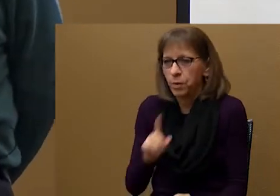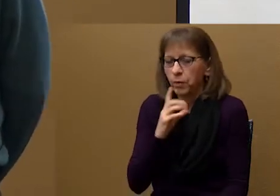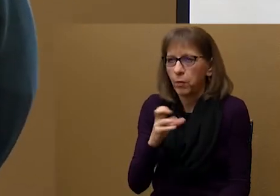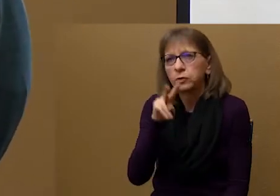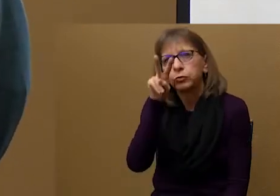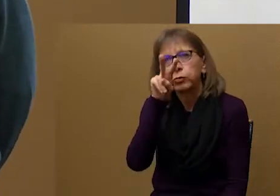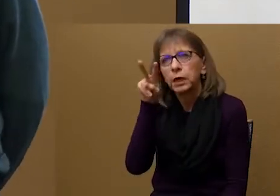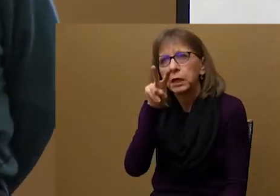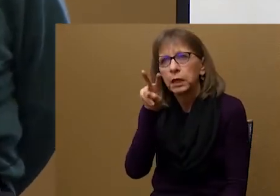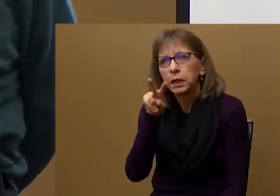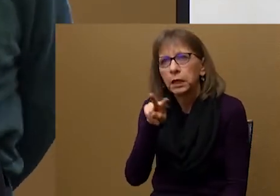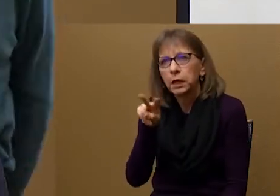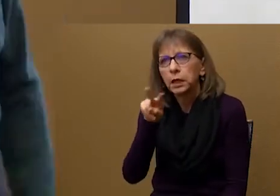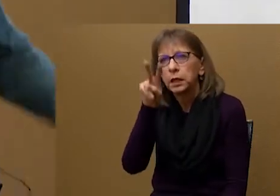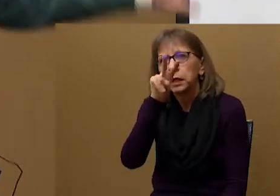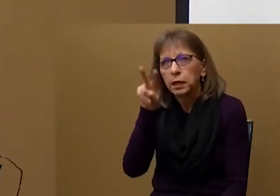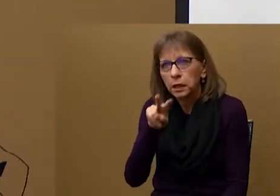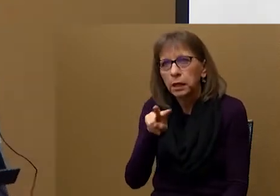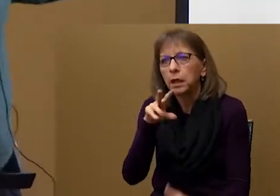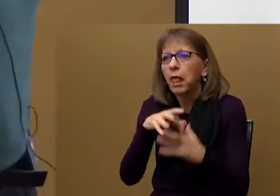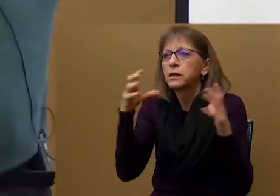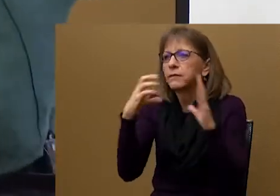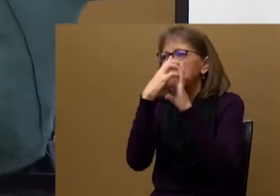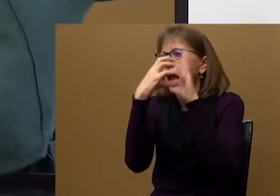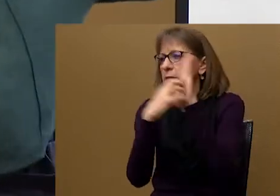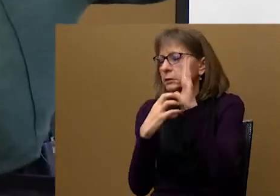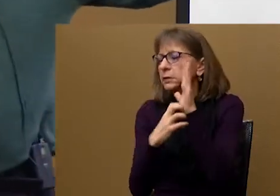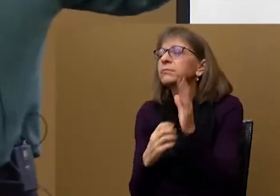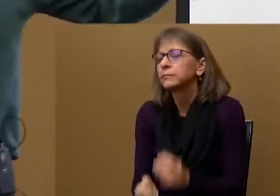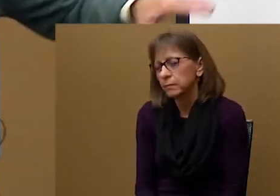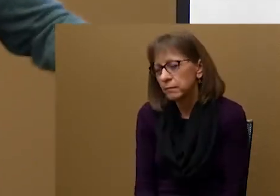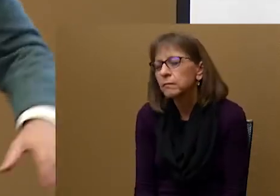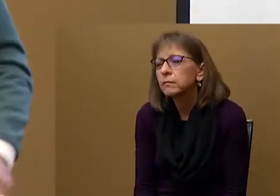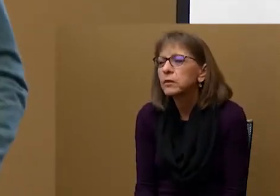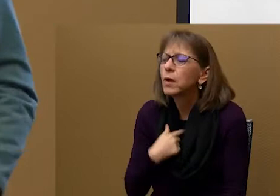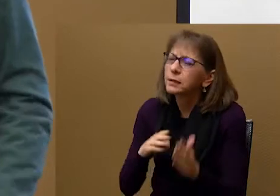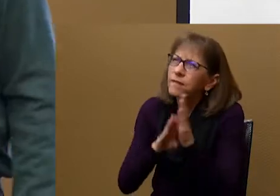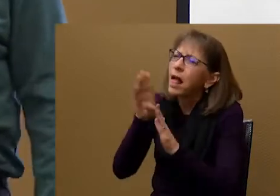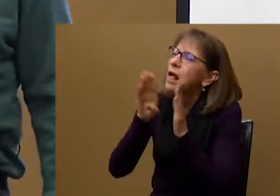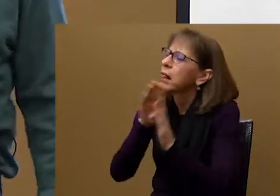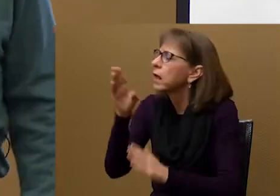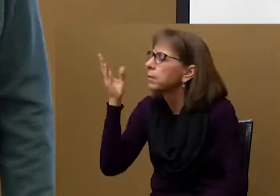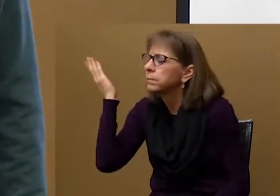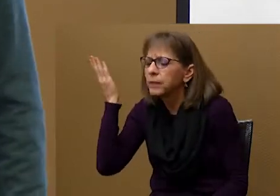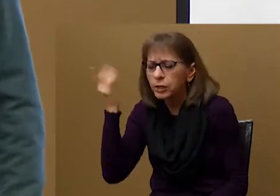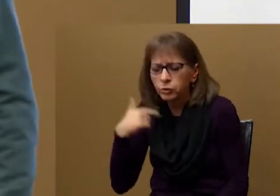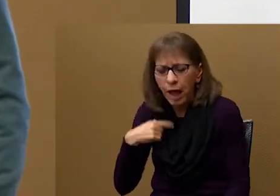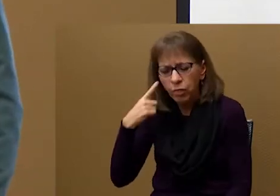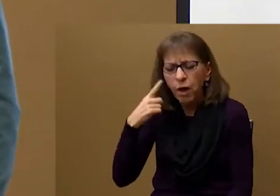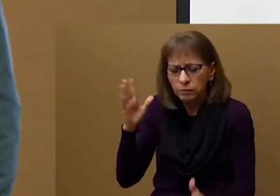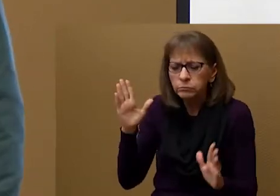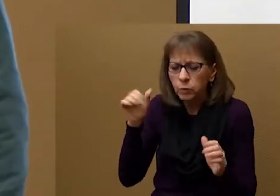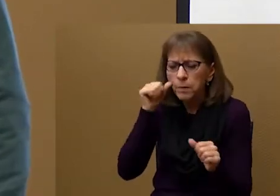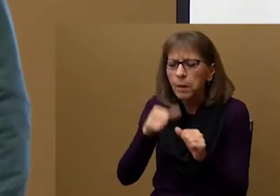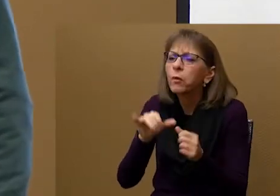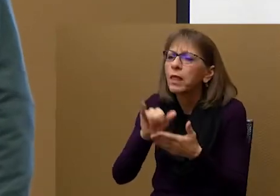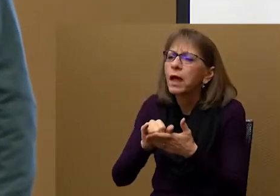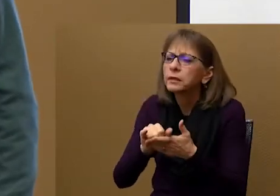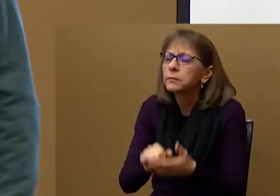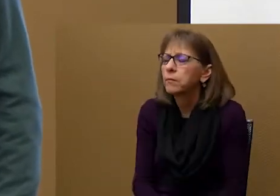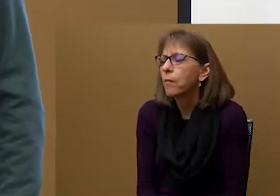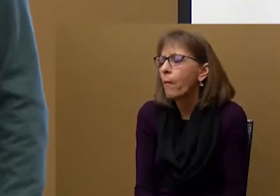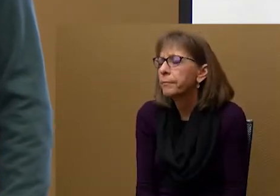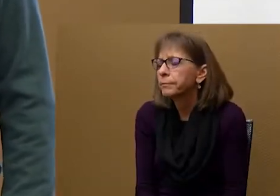slides. Nobody really wants to read lots of text. And so when I develop this, I try to be mindful of